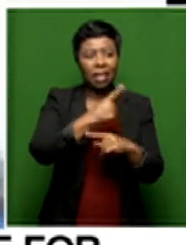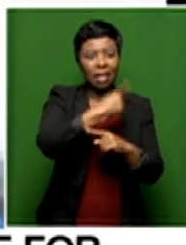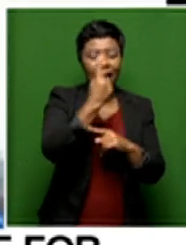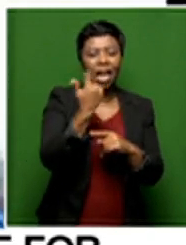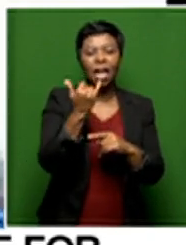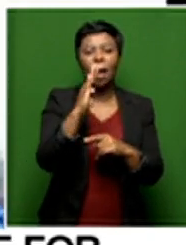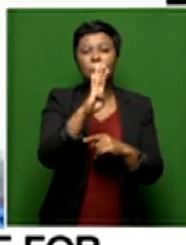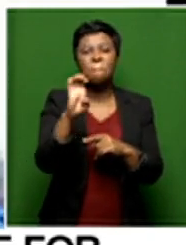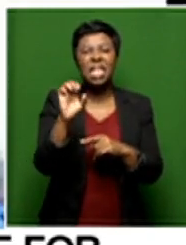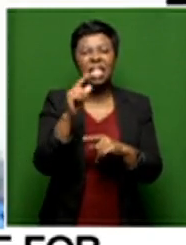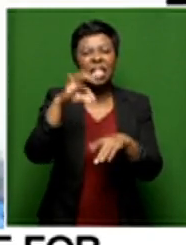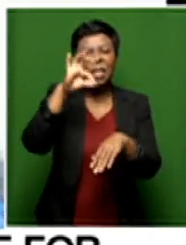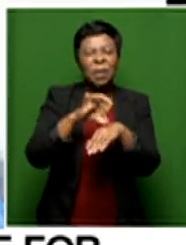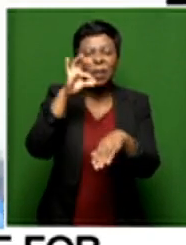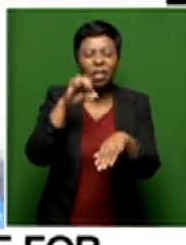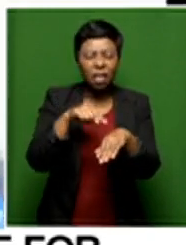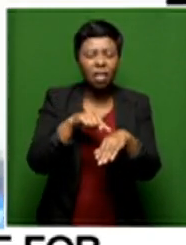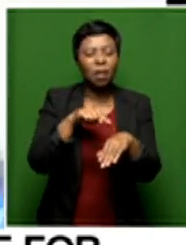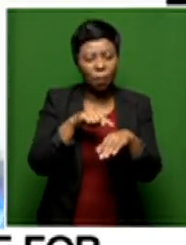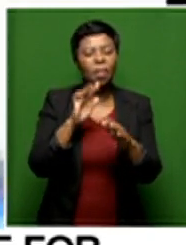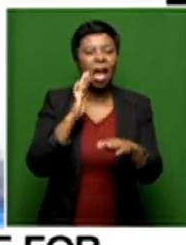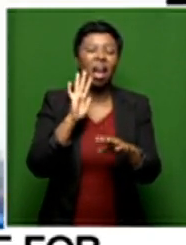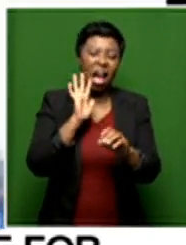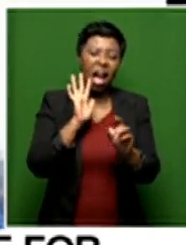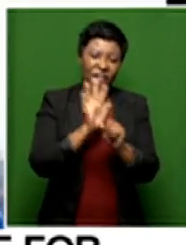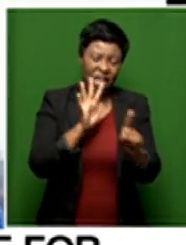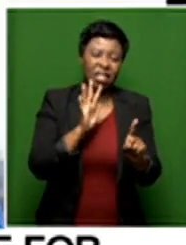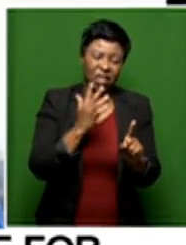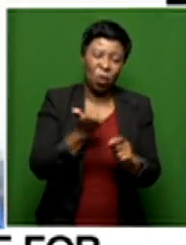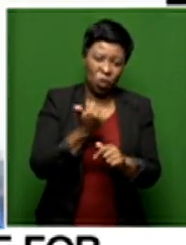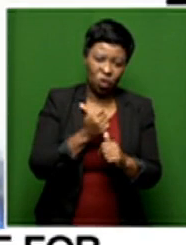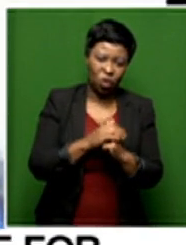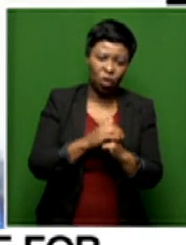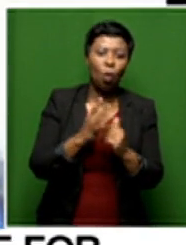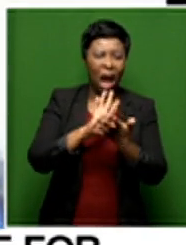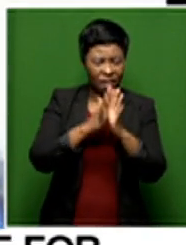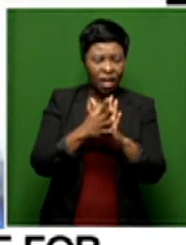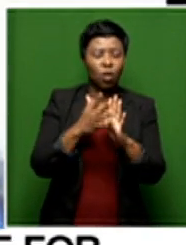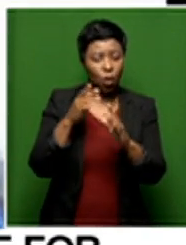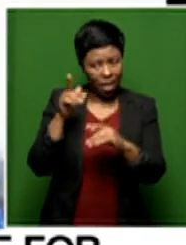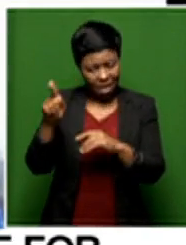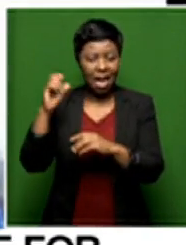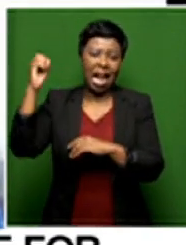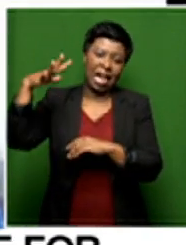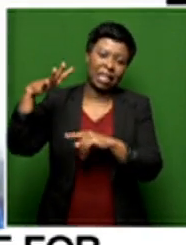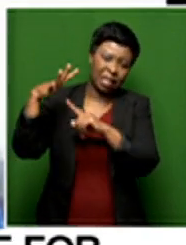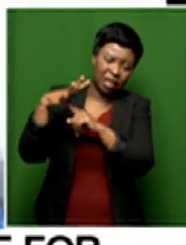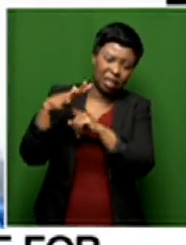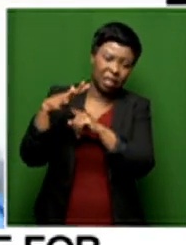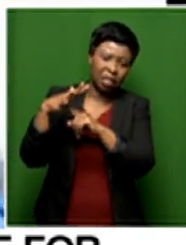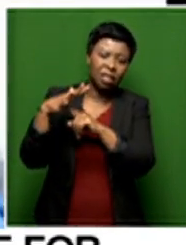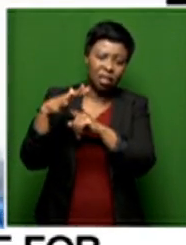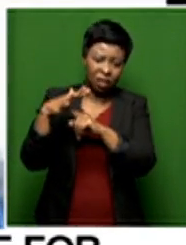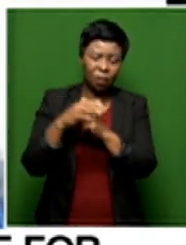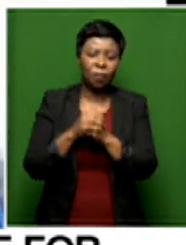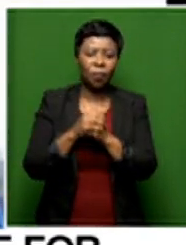bees and things. So, yeah, no, our pollinators are really affected by lights in terms of also